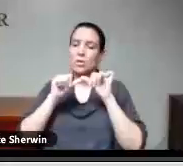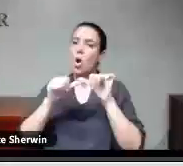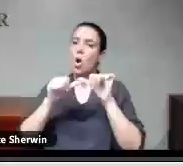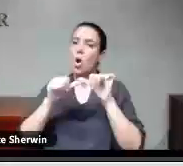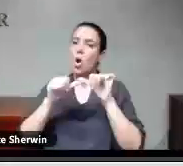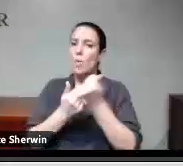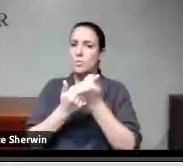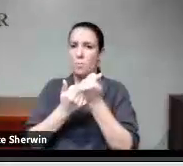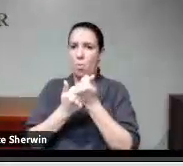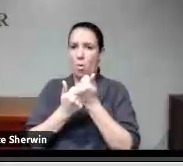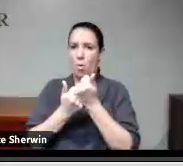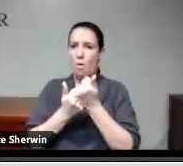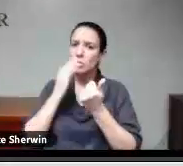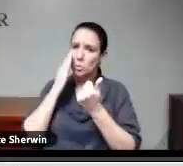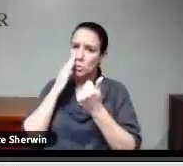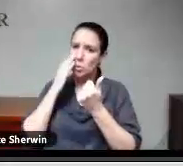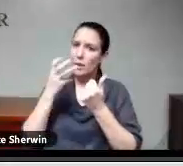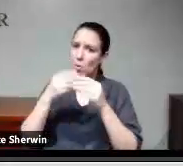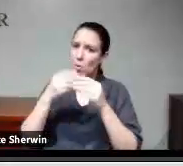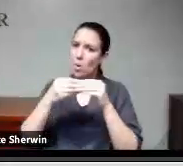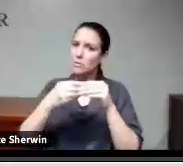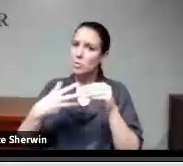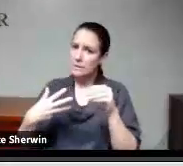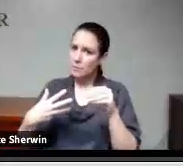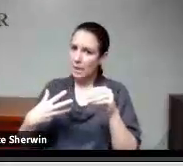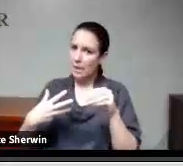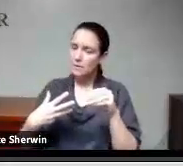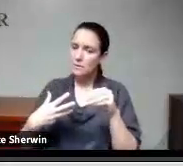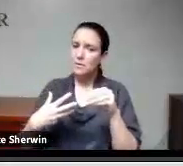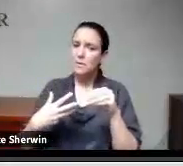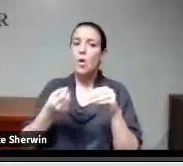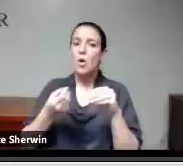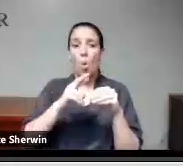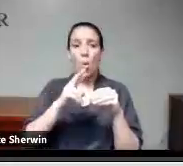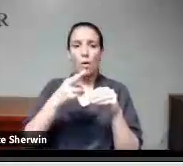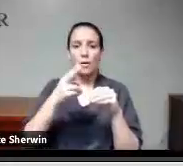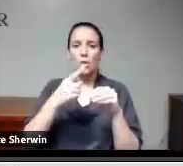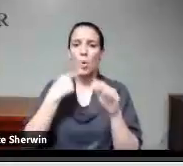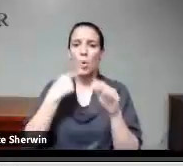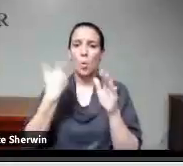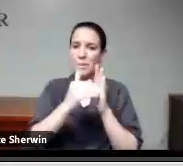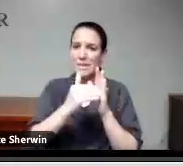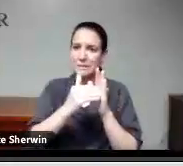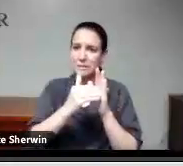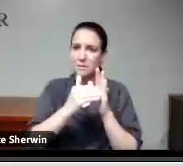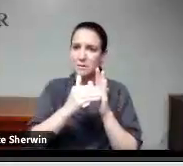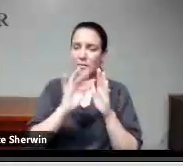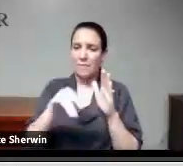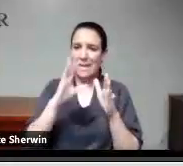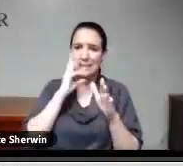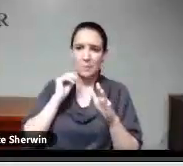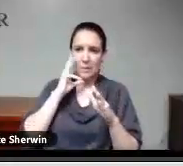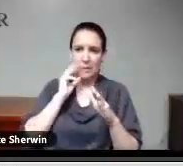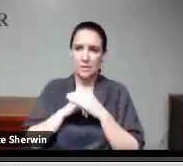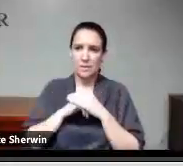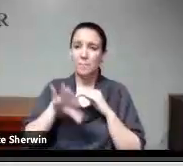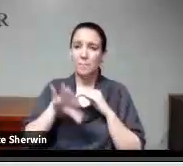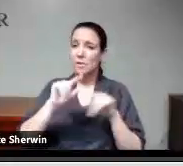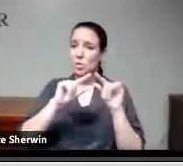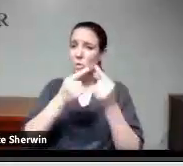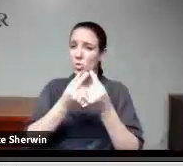want to expand and or repeat the experiences. By the way, these kinds of dialogue groups are